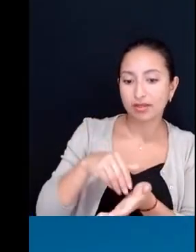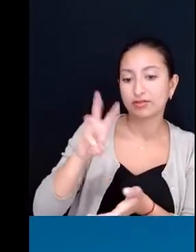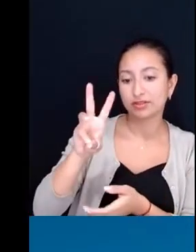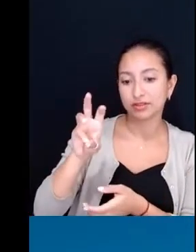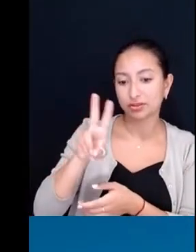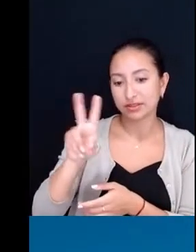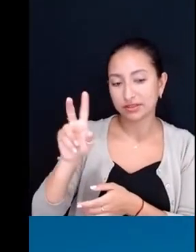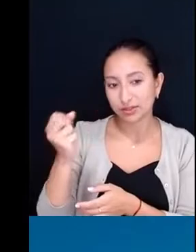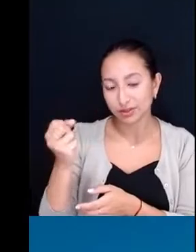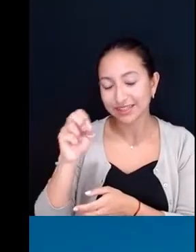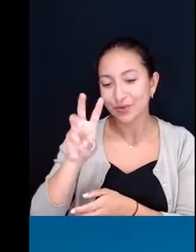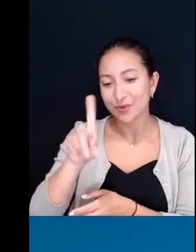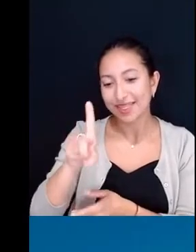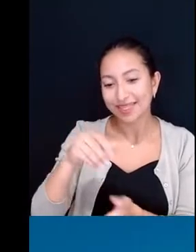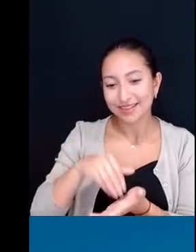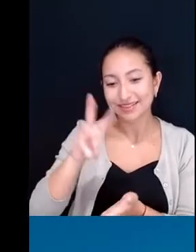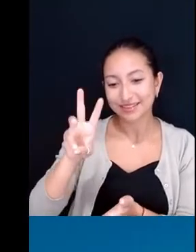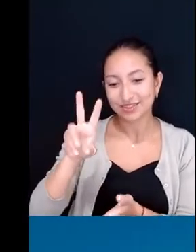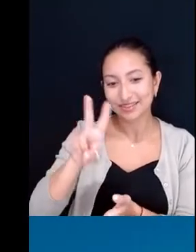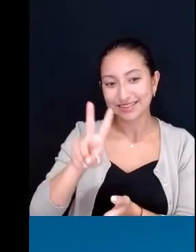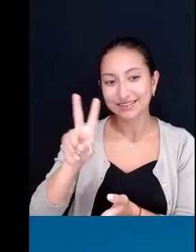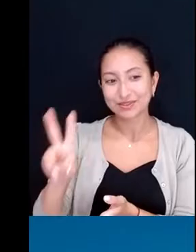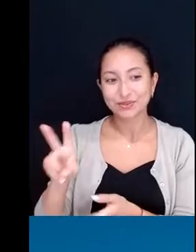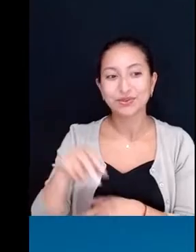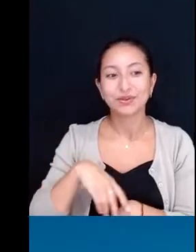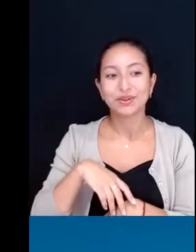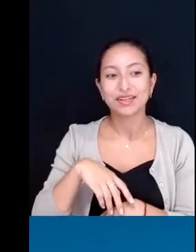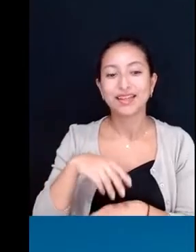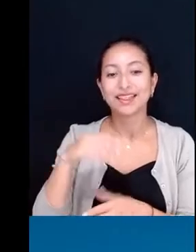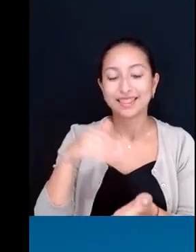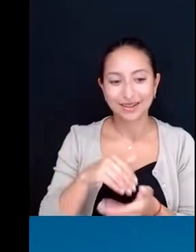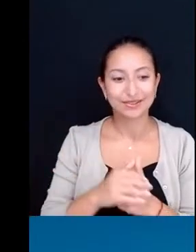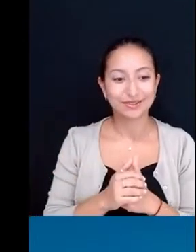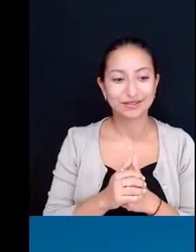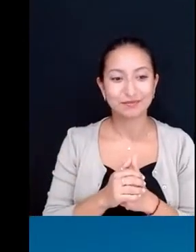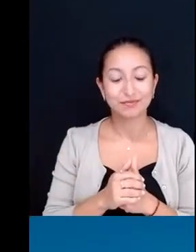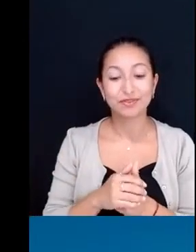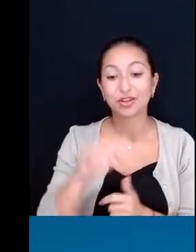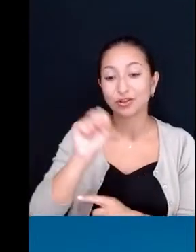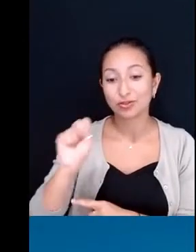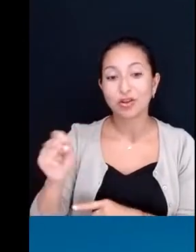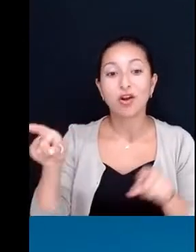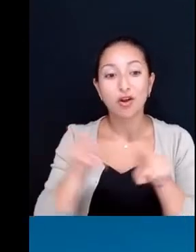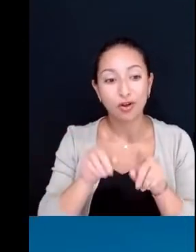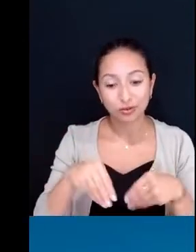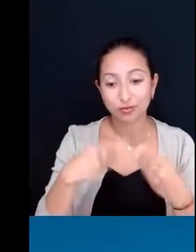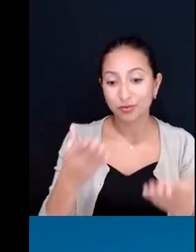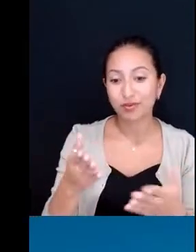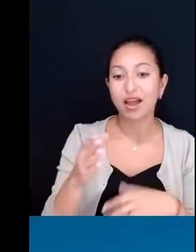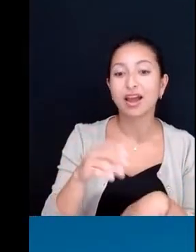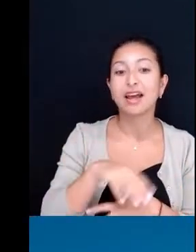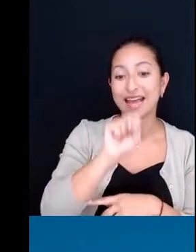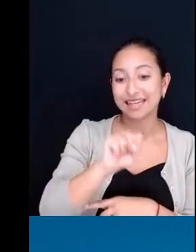pay 12.4%. Now our agency also administers the Supplemental Security SSI program for